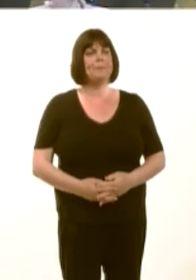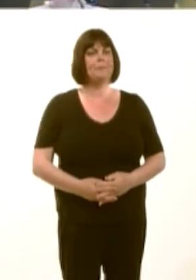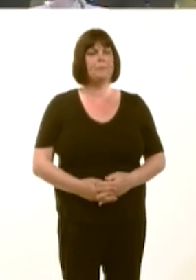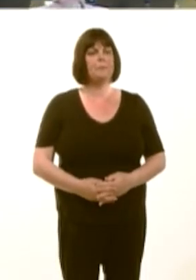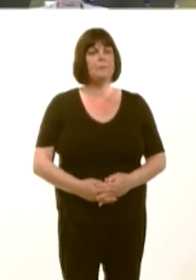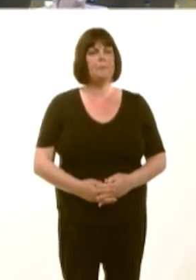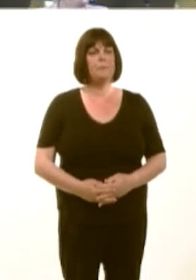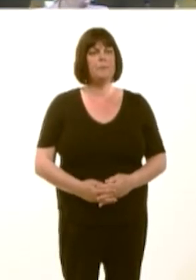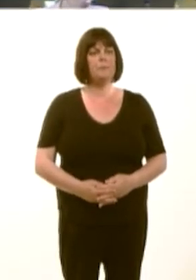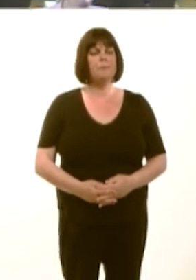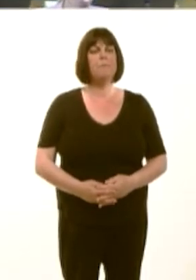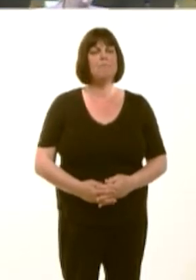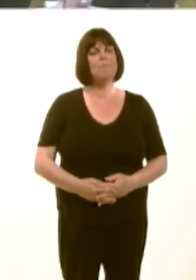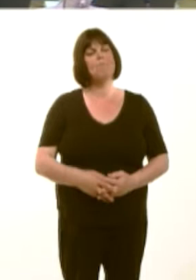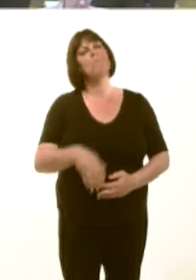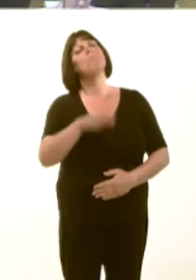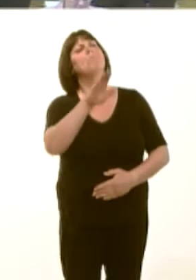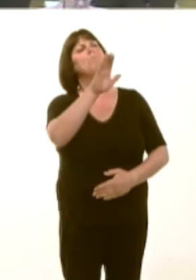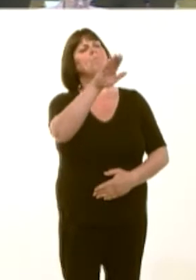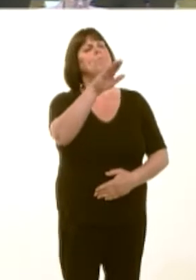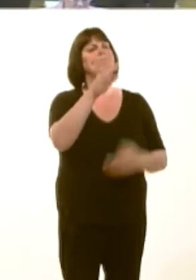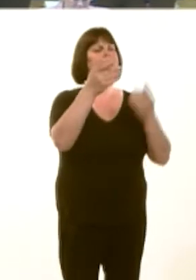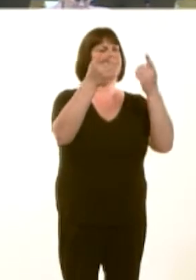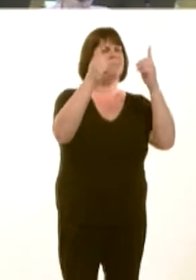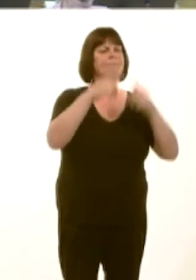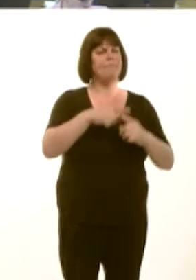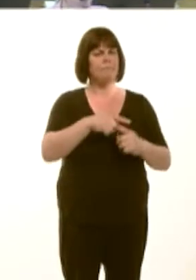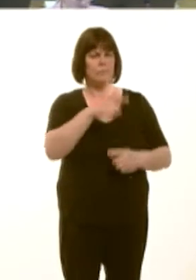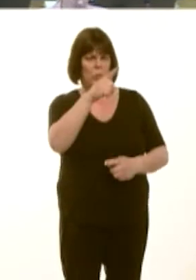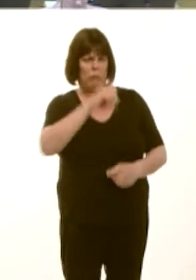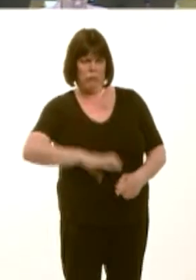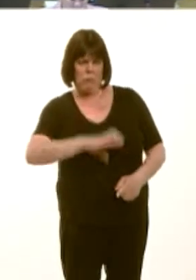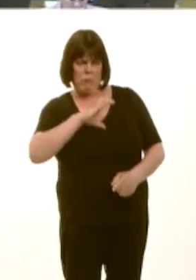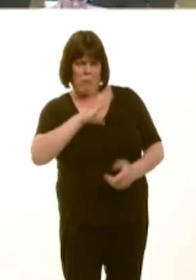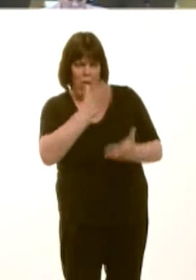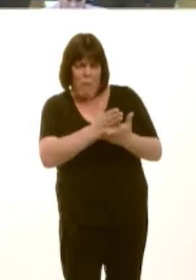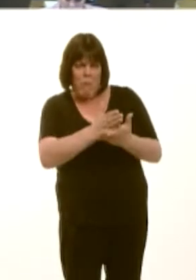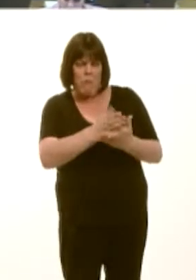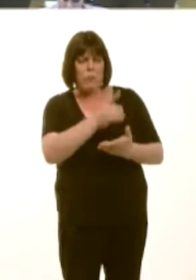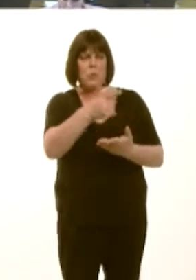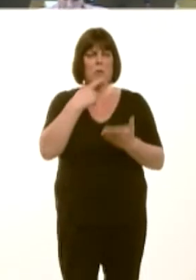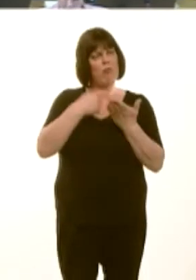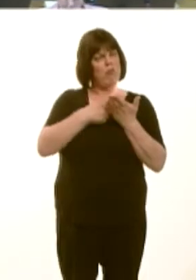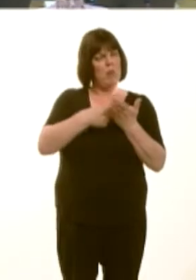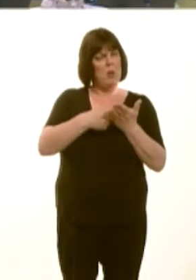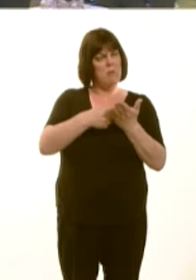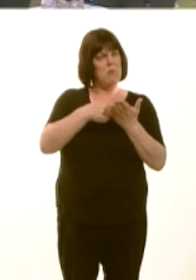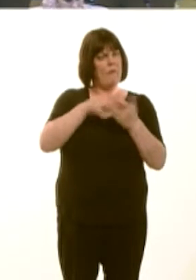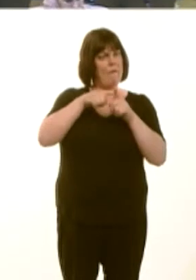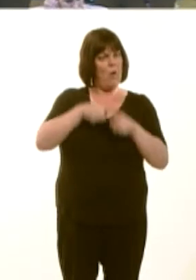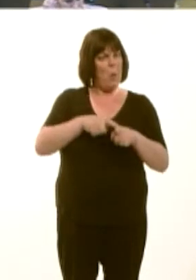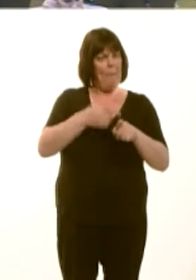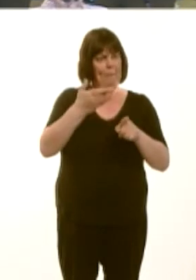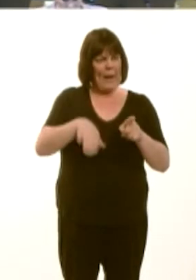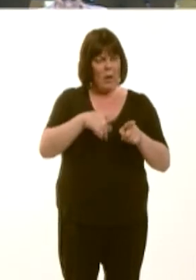Weinidog. First Minister, are you entirely convinced, you say that these recommendations are being implemented, but are you